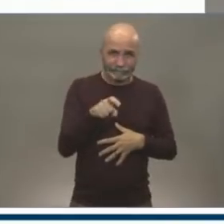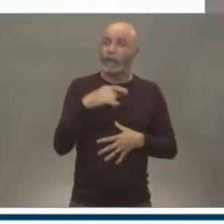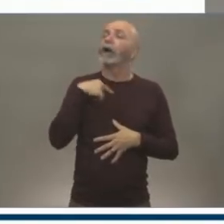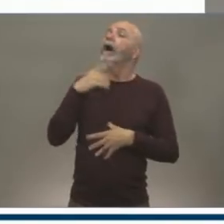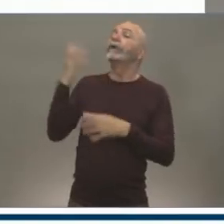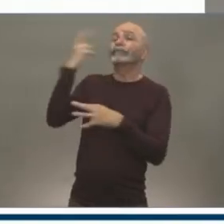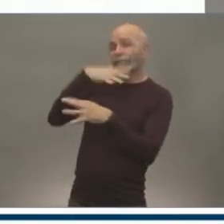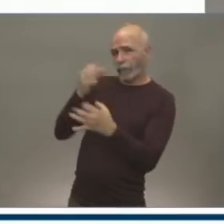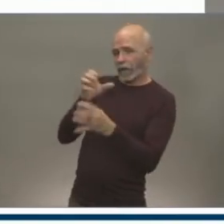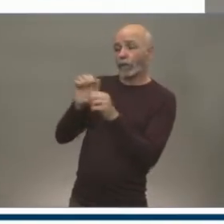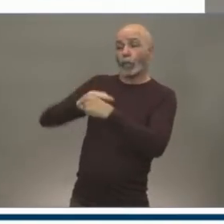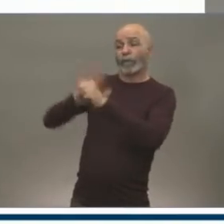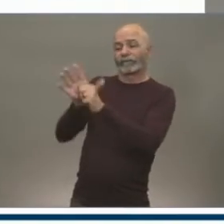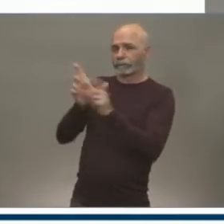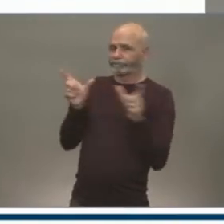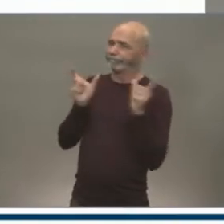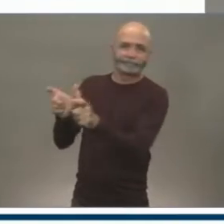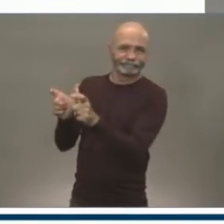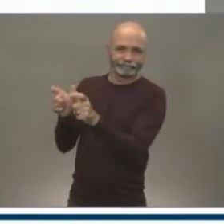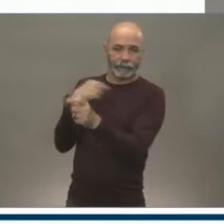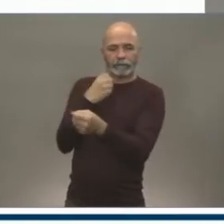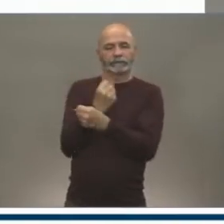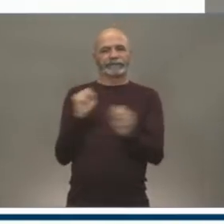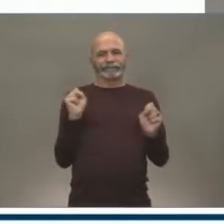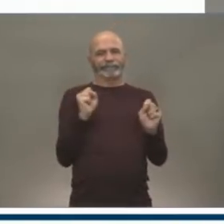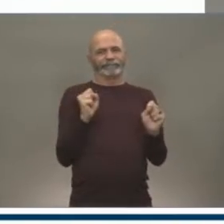may sound somewhat trite, but it's true.